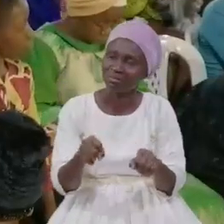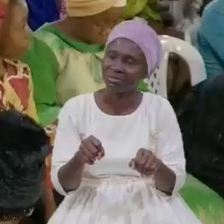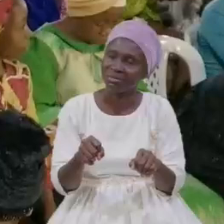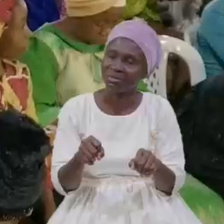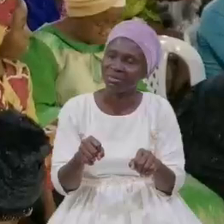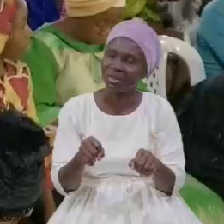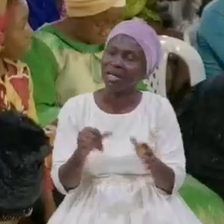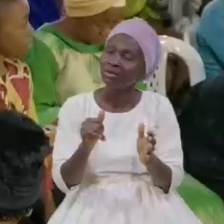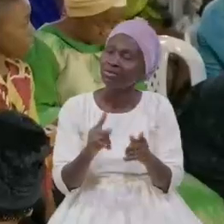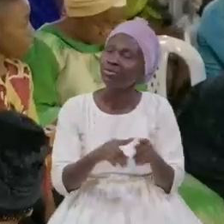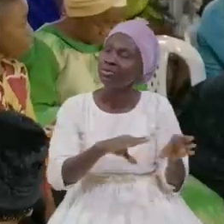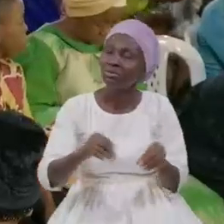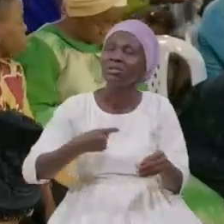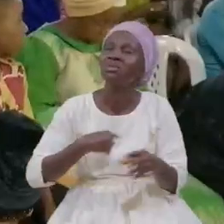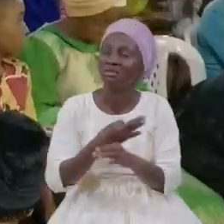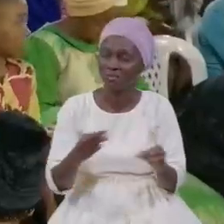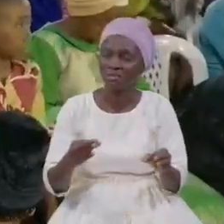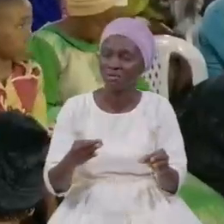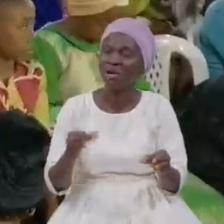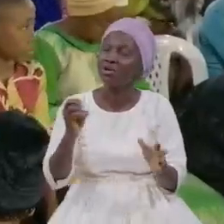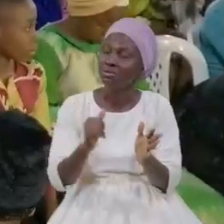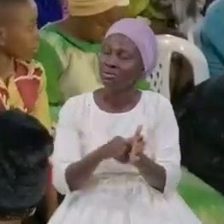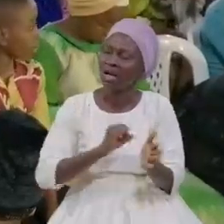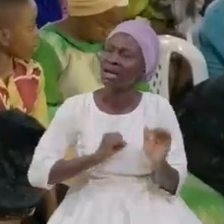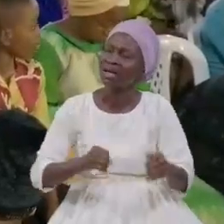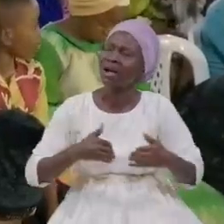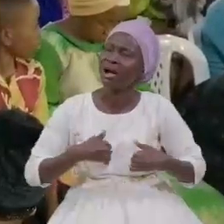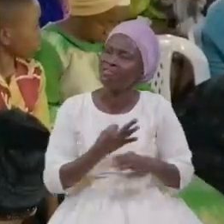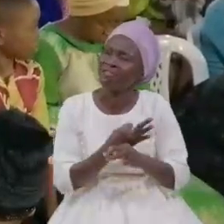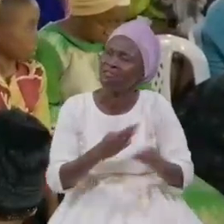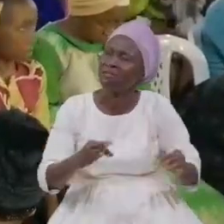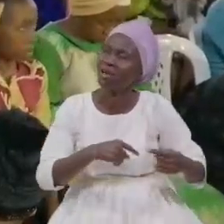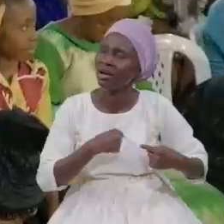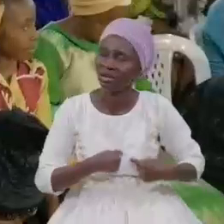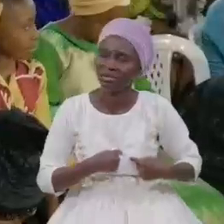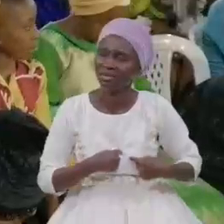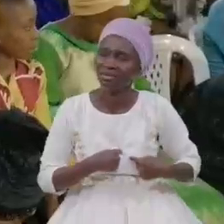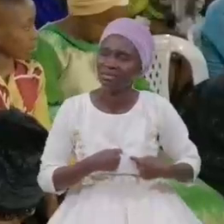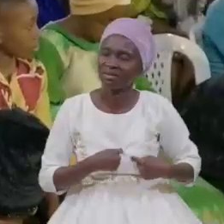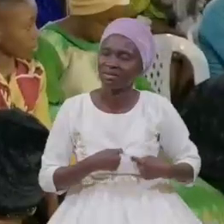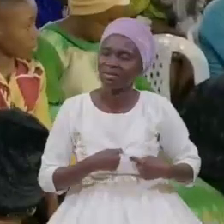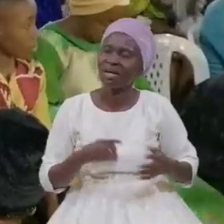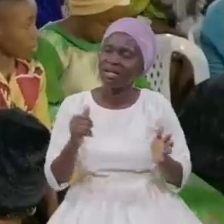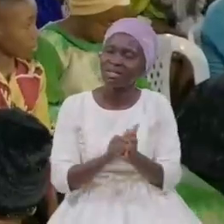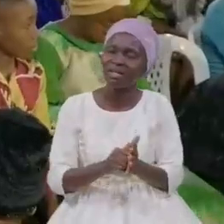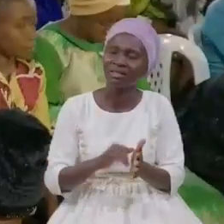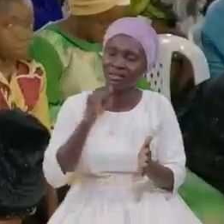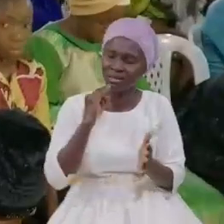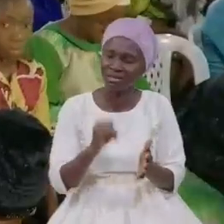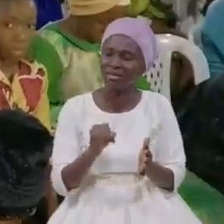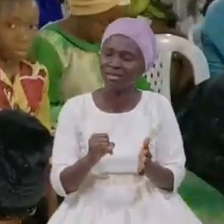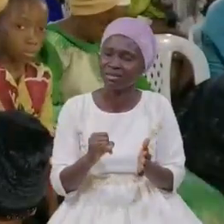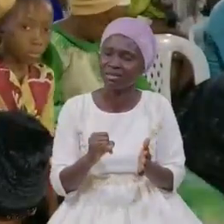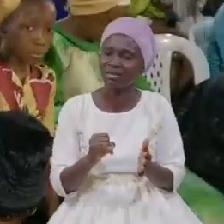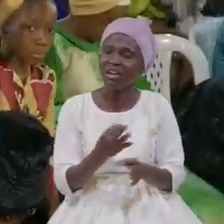free. And I can have a free heart that is void of